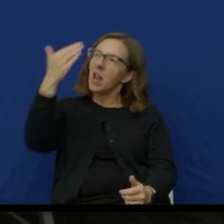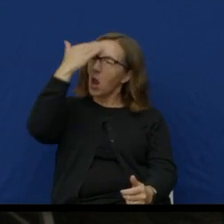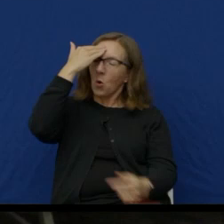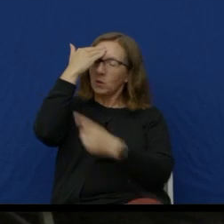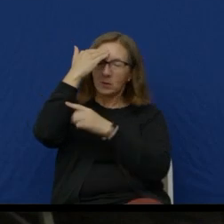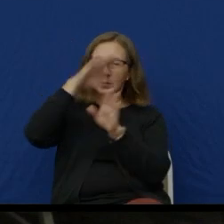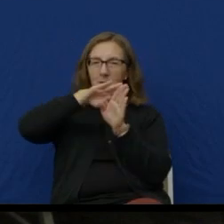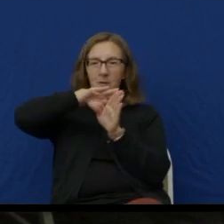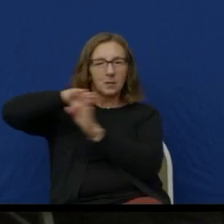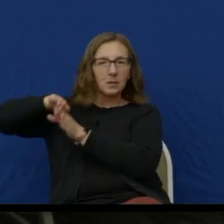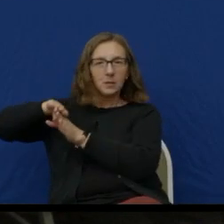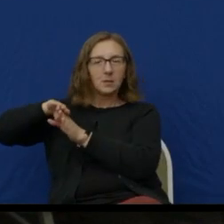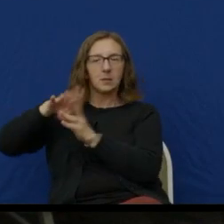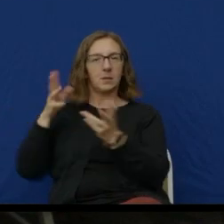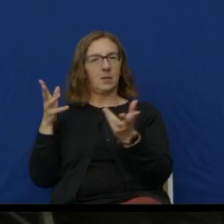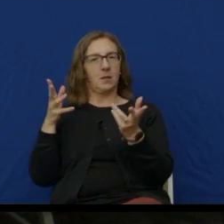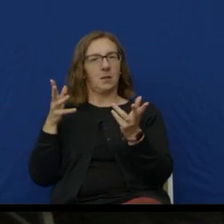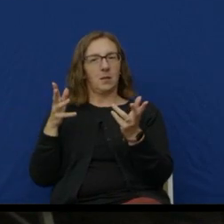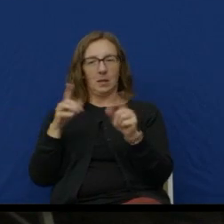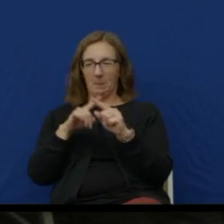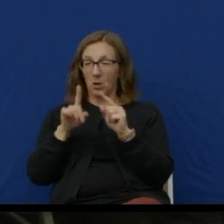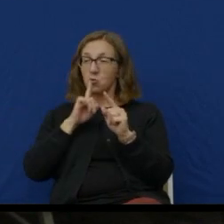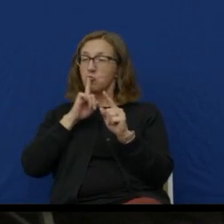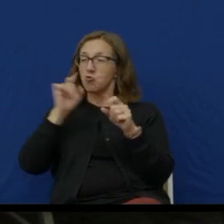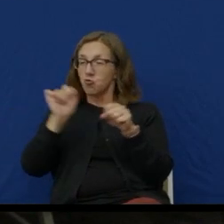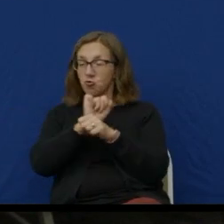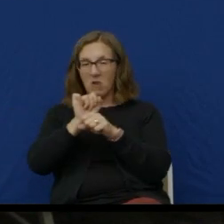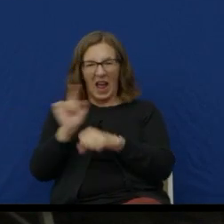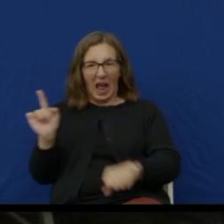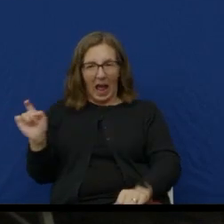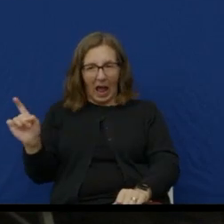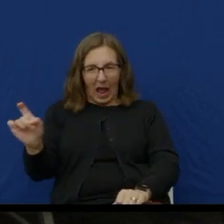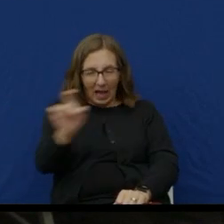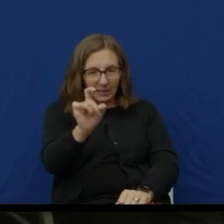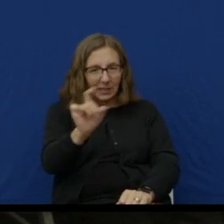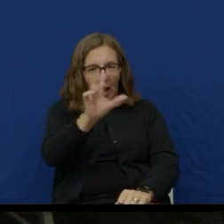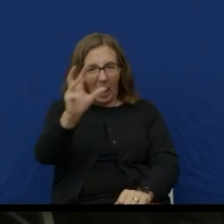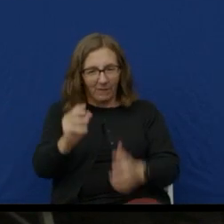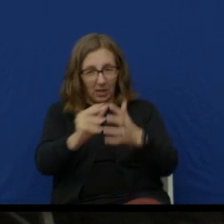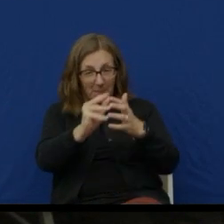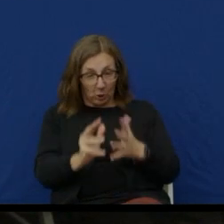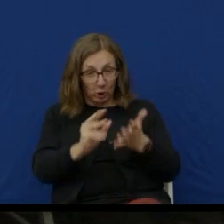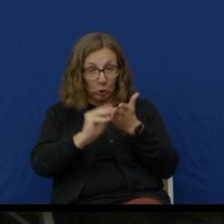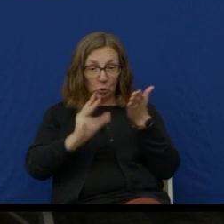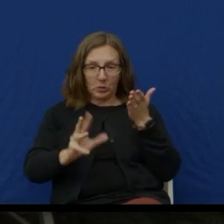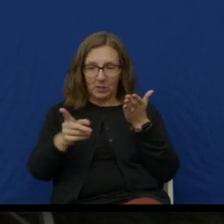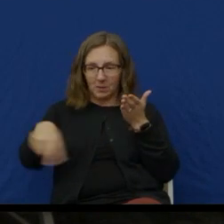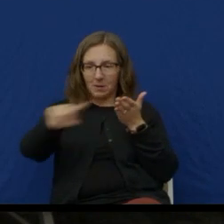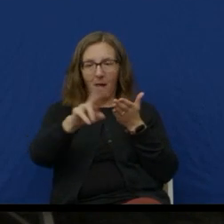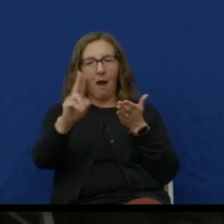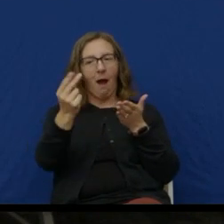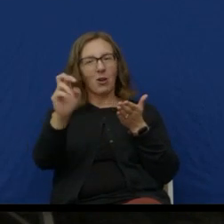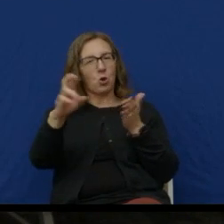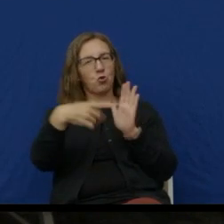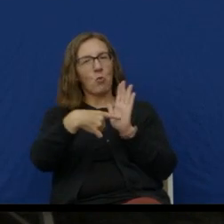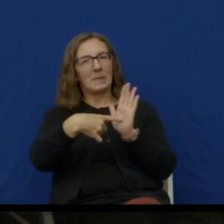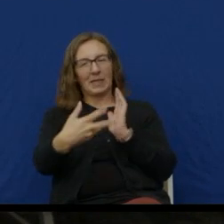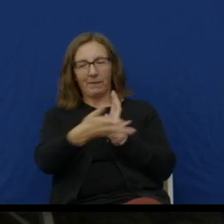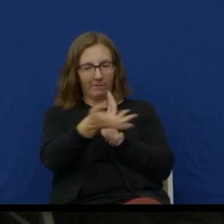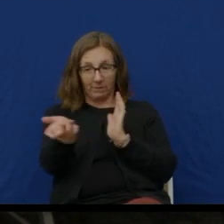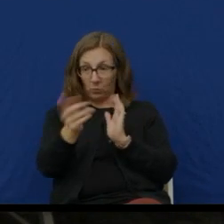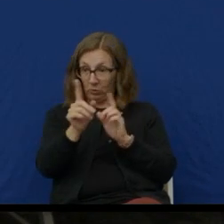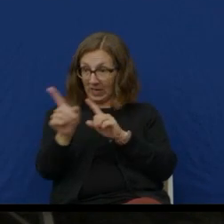do this? But did we really ask the community of African-American students that's underrepresented in the